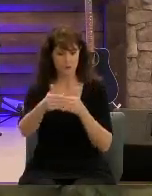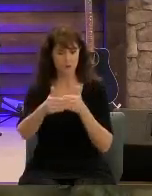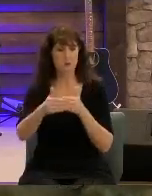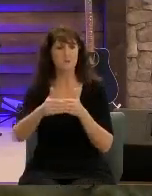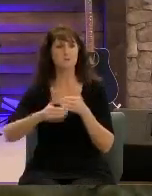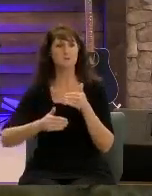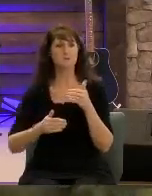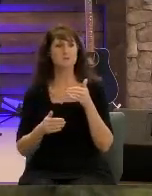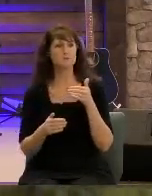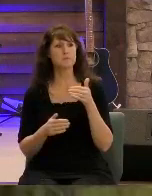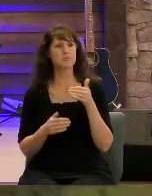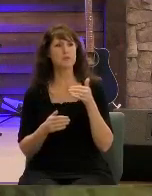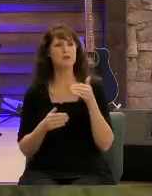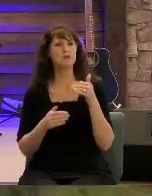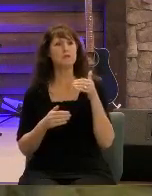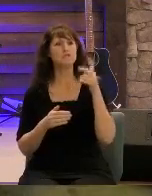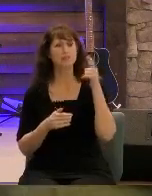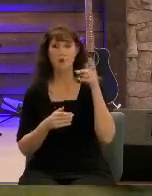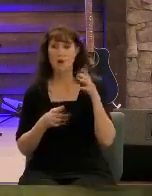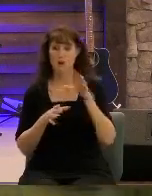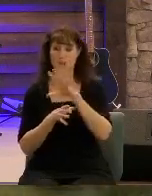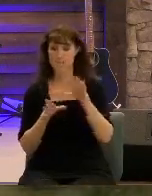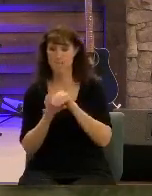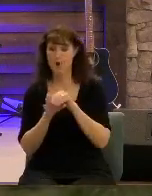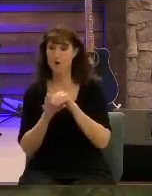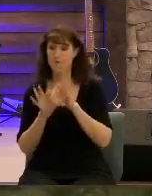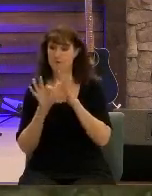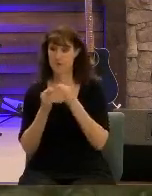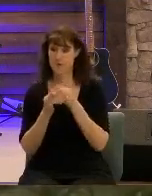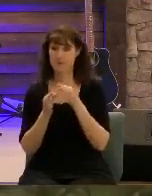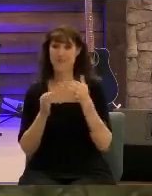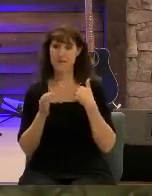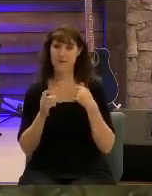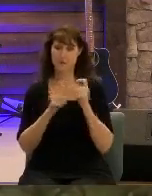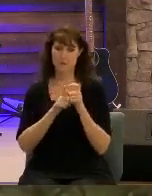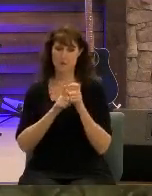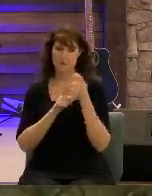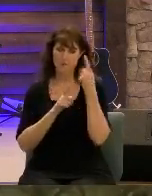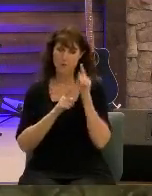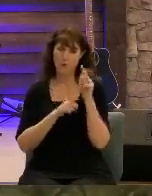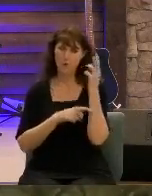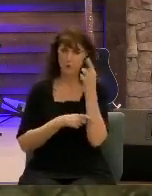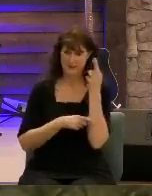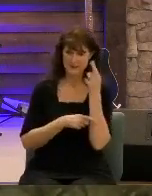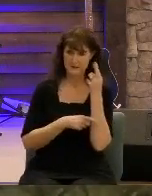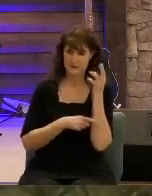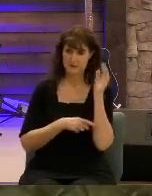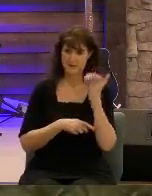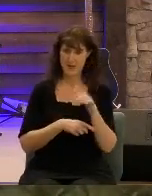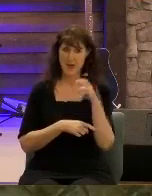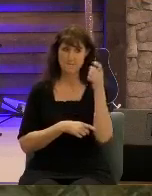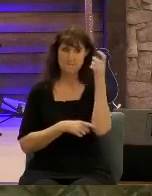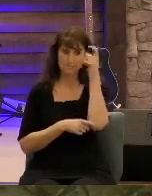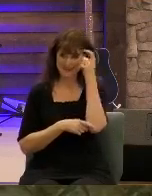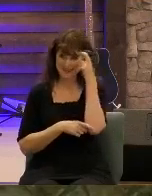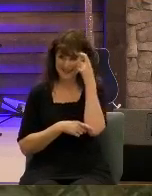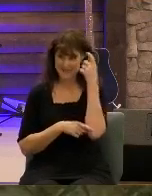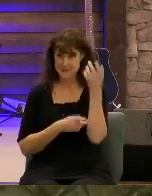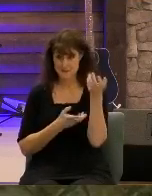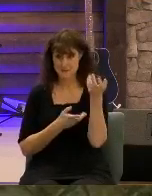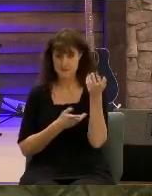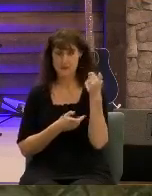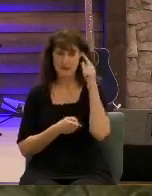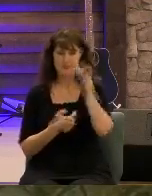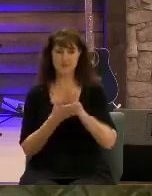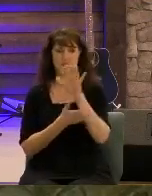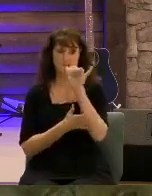family, they're a part of our family and they have the word for a reason. Does that make sense to anyone? And I believe that